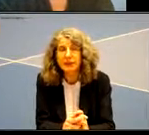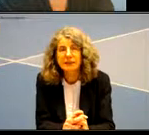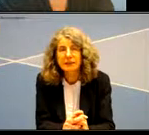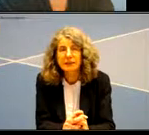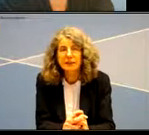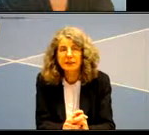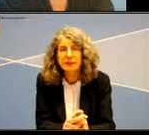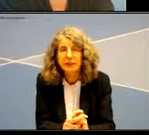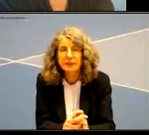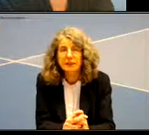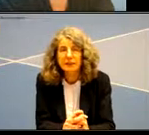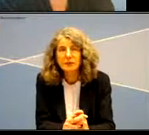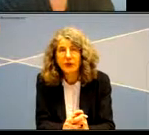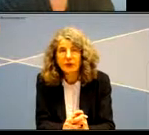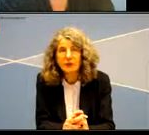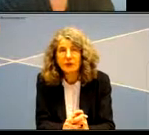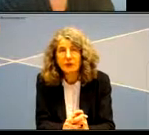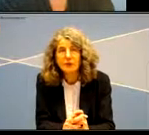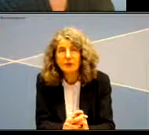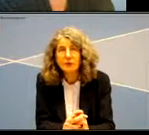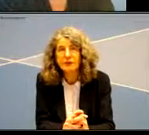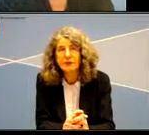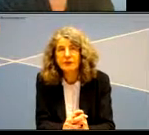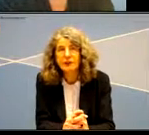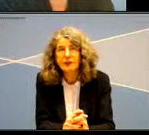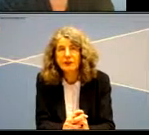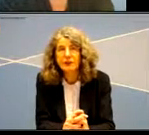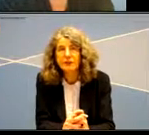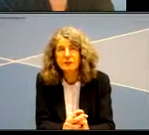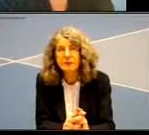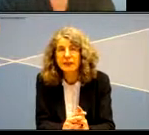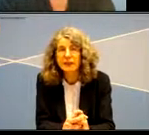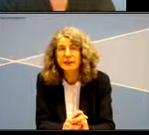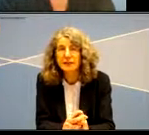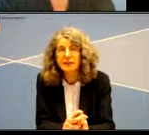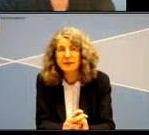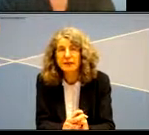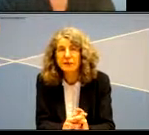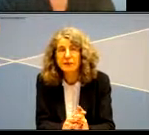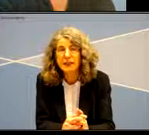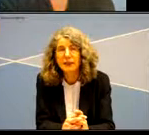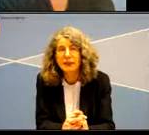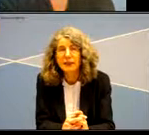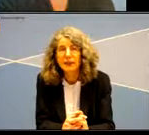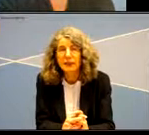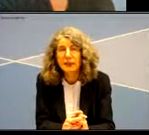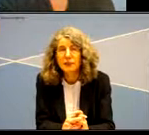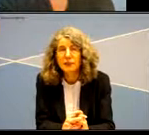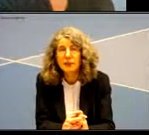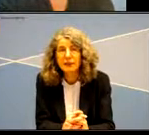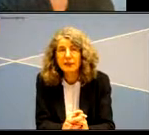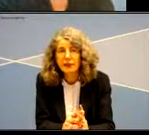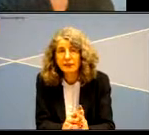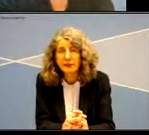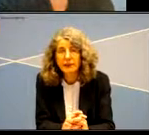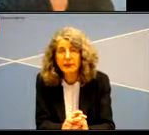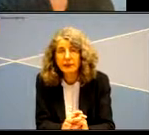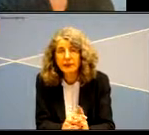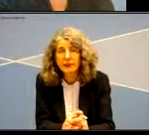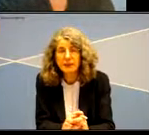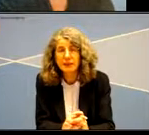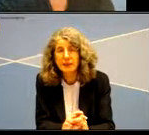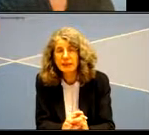that relates to the fact, or translates into saying, that there should not be anyone left behind.